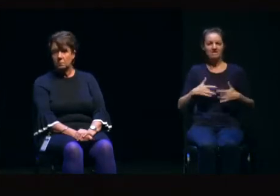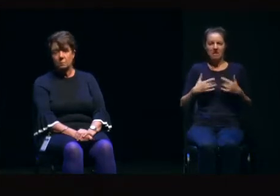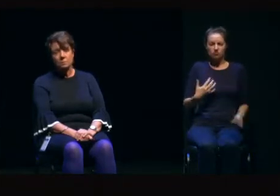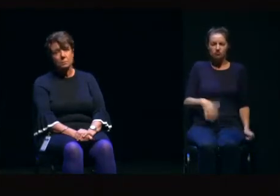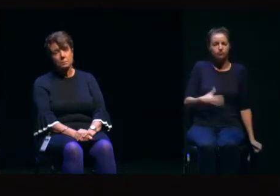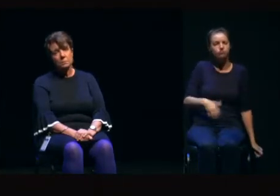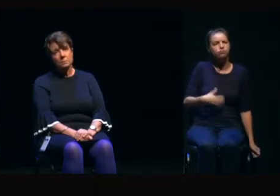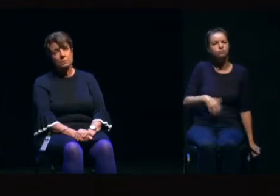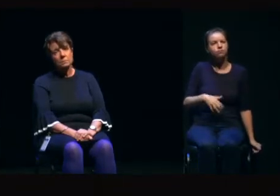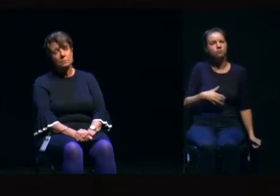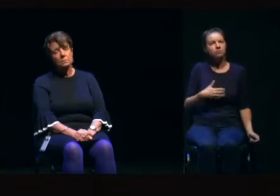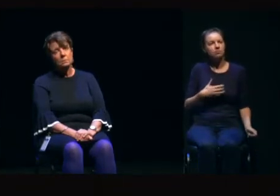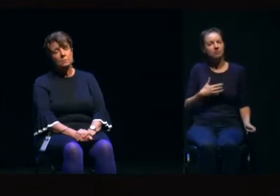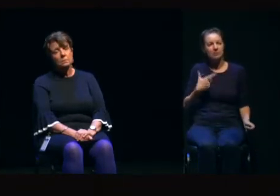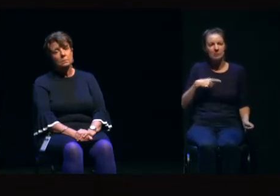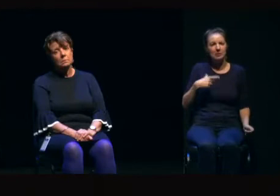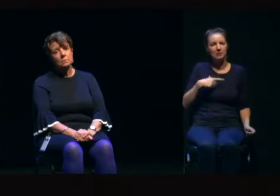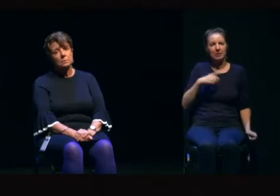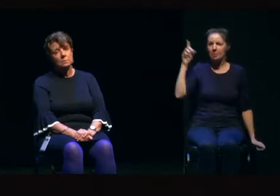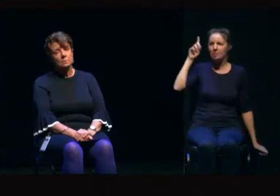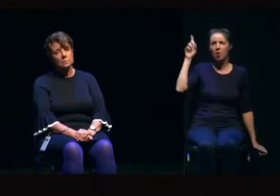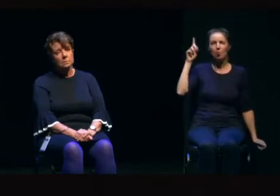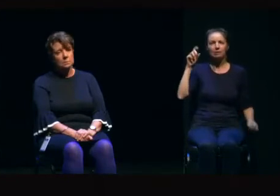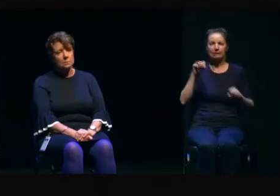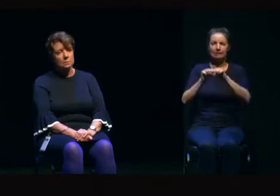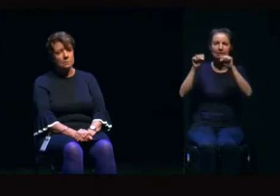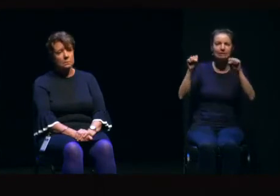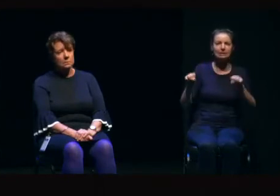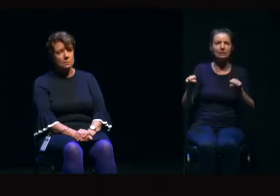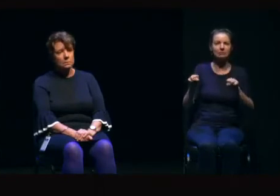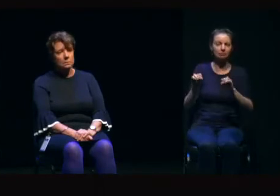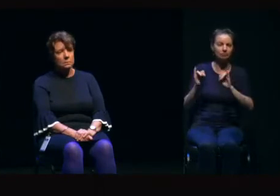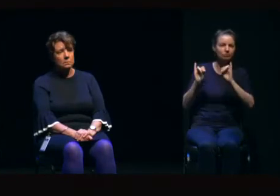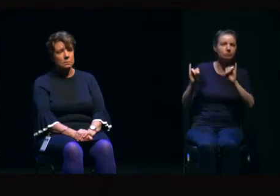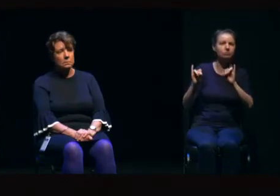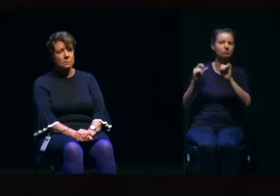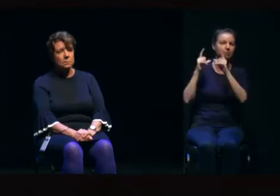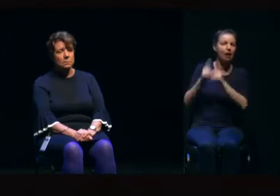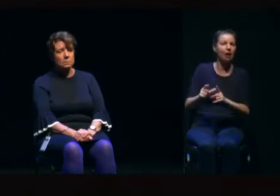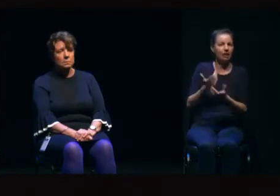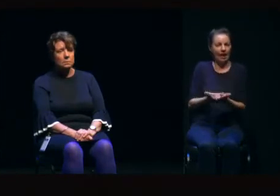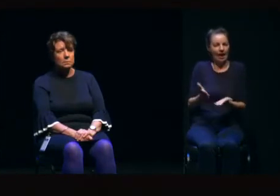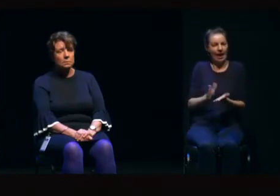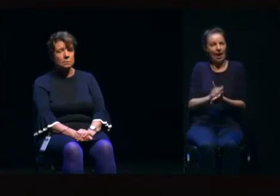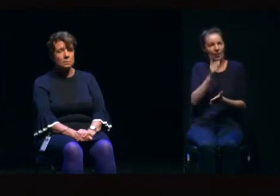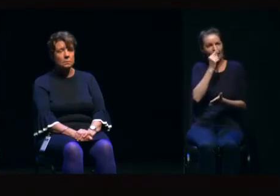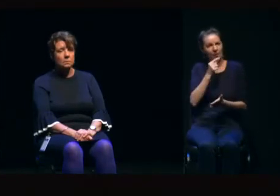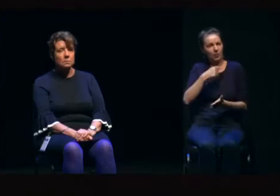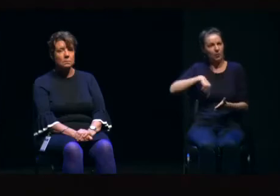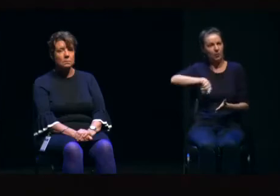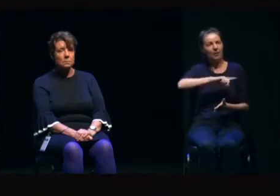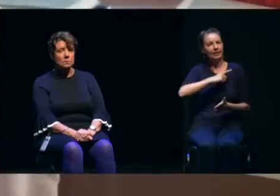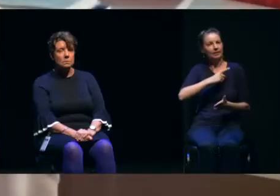frustrated at this moment by a system which is very difficult, how do we creatively and